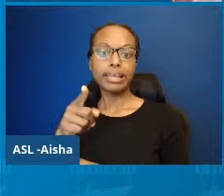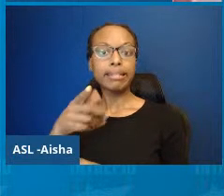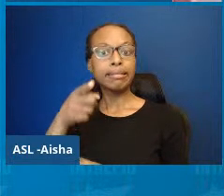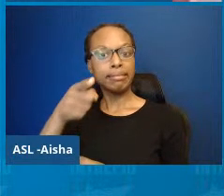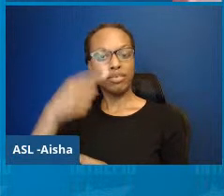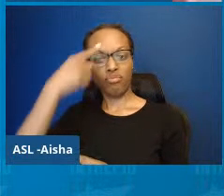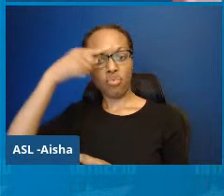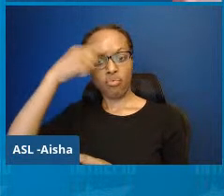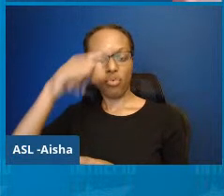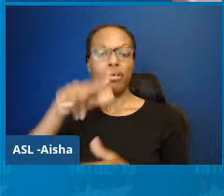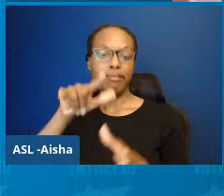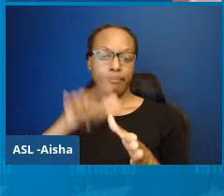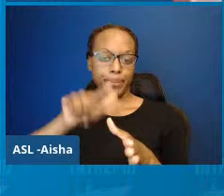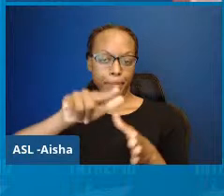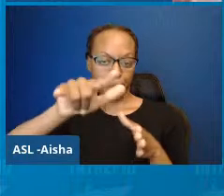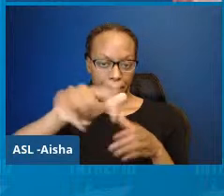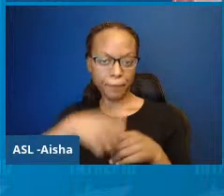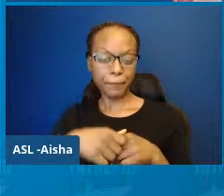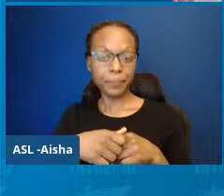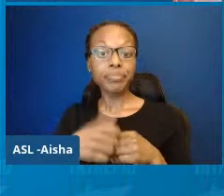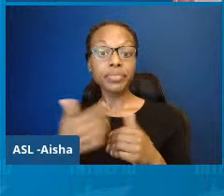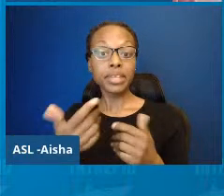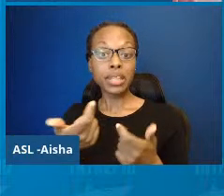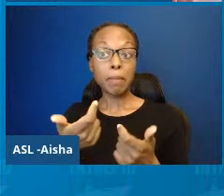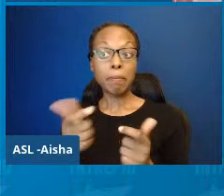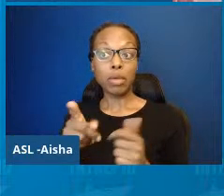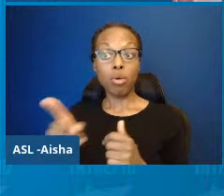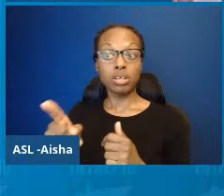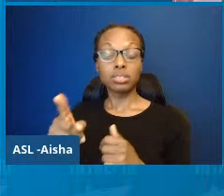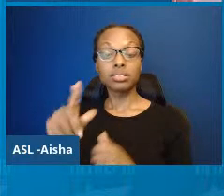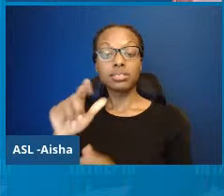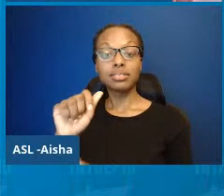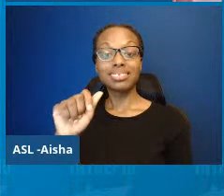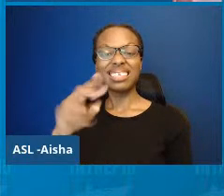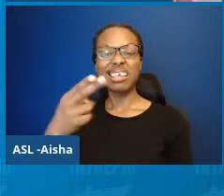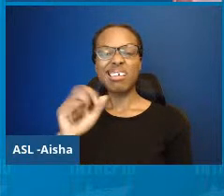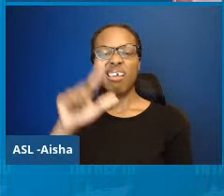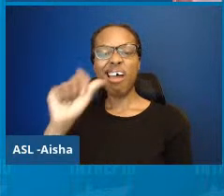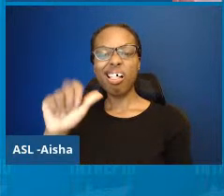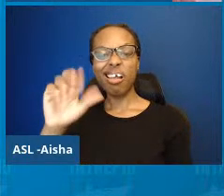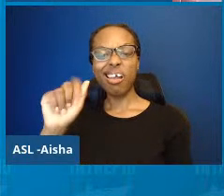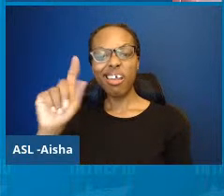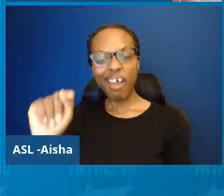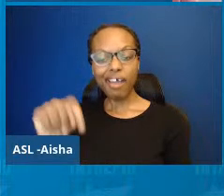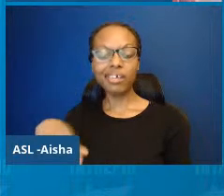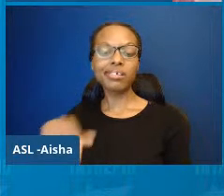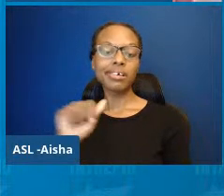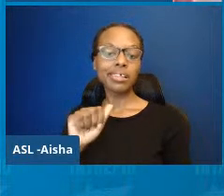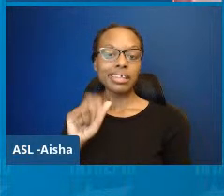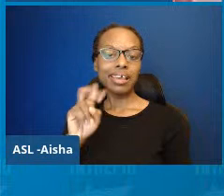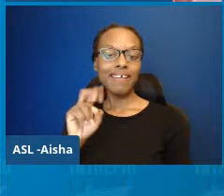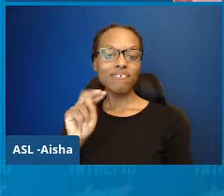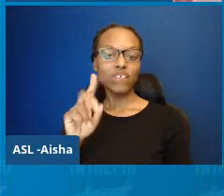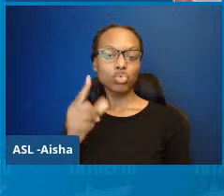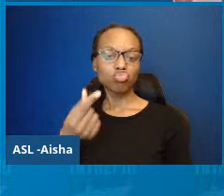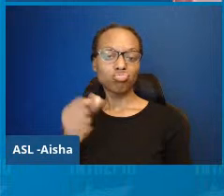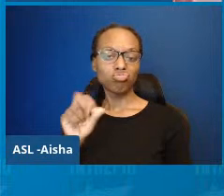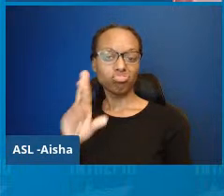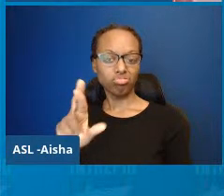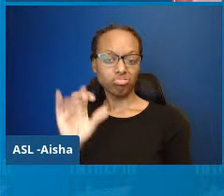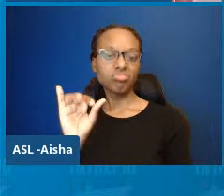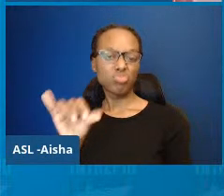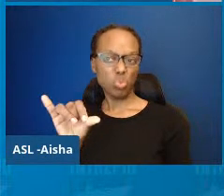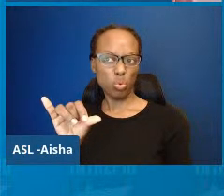II were the Hellcat and the Avenger. And we're going to look at one of those in particular